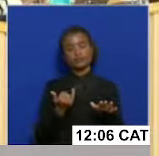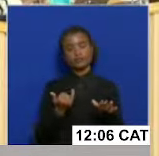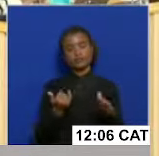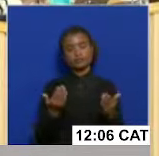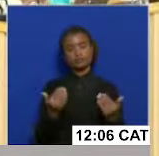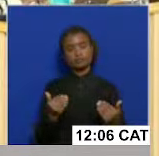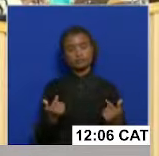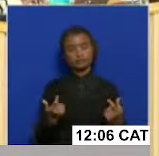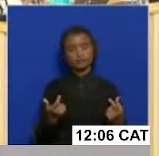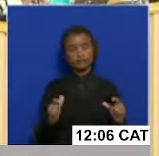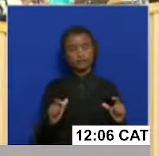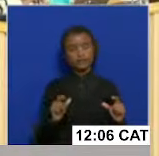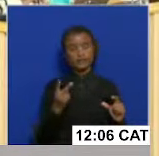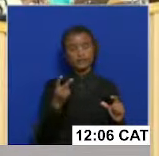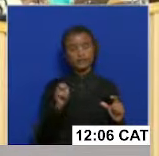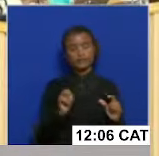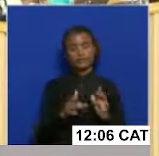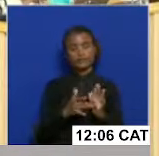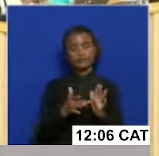page 6?